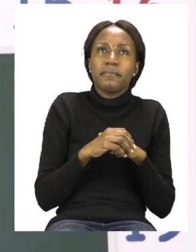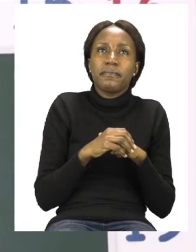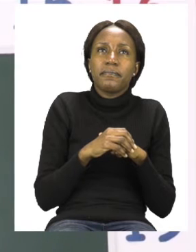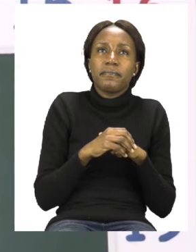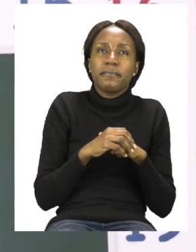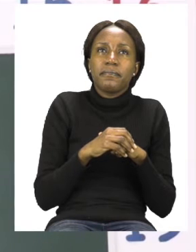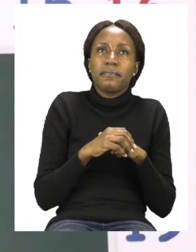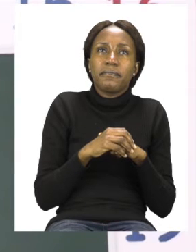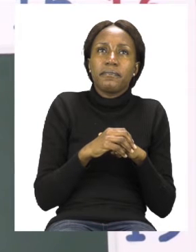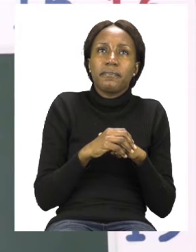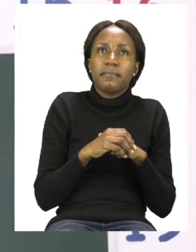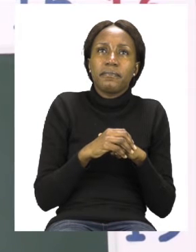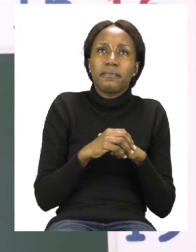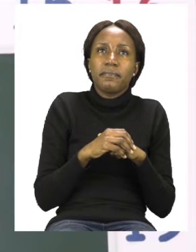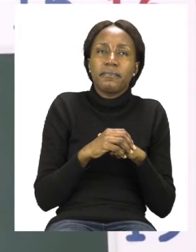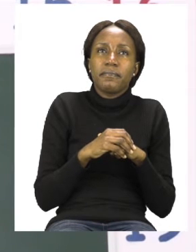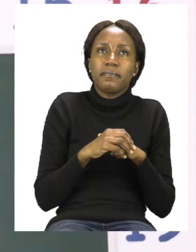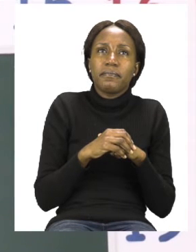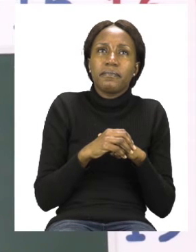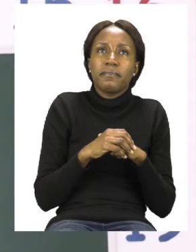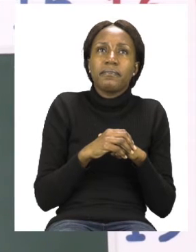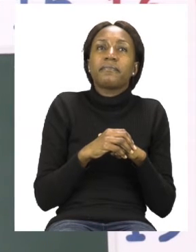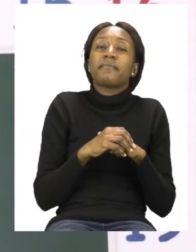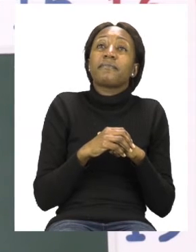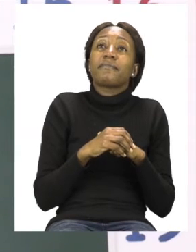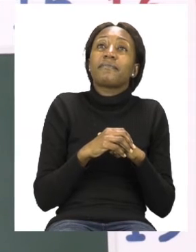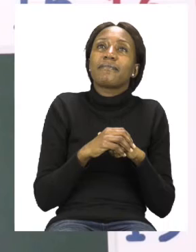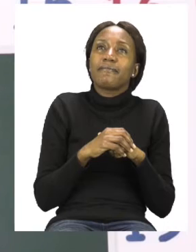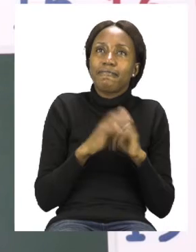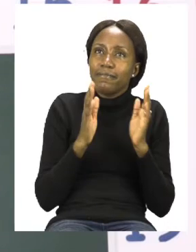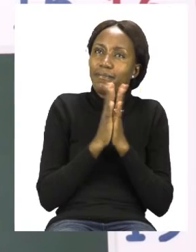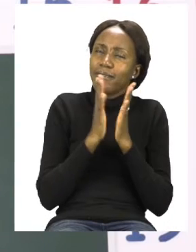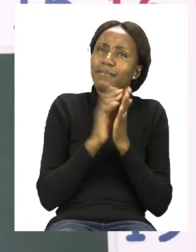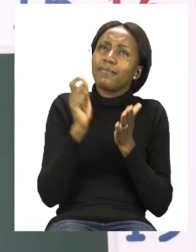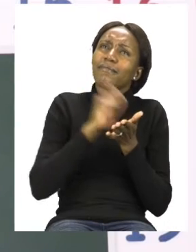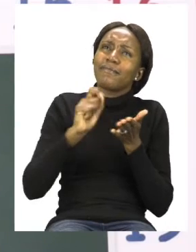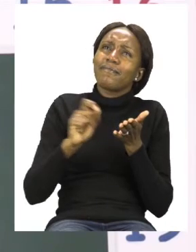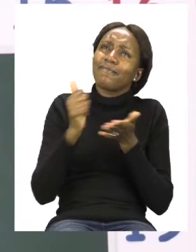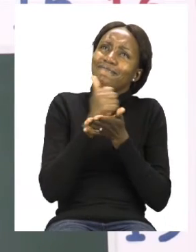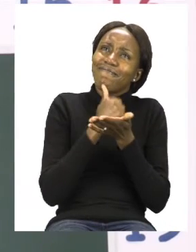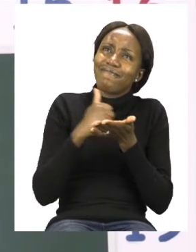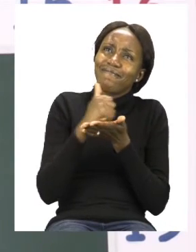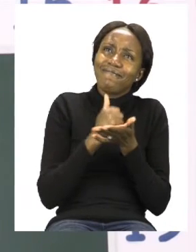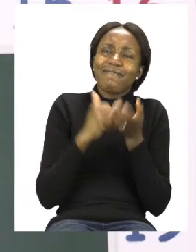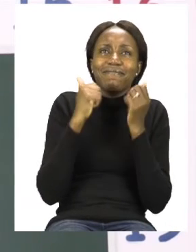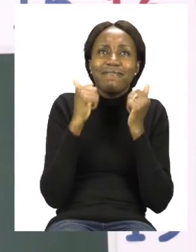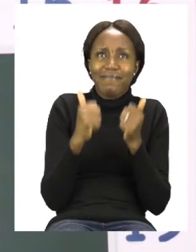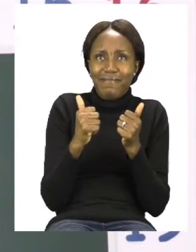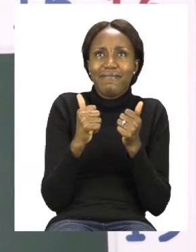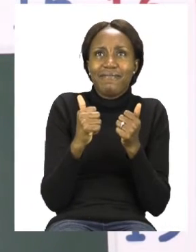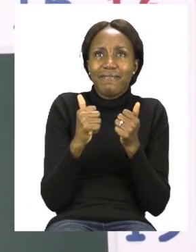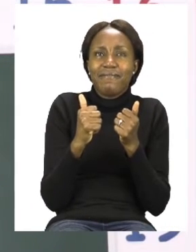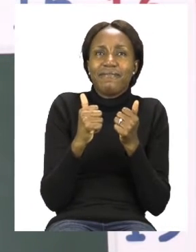rush, especially when you're tracing. Make sure you catch all your trace dots. After we have done that, we now want